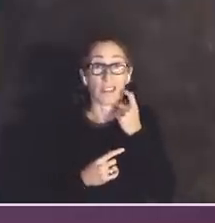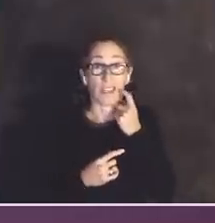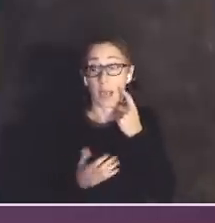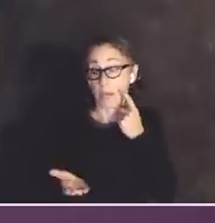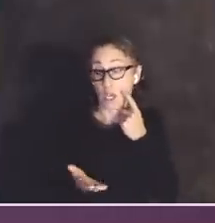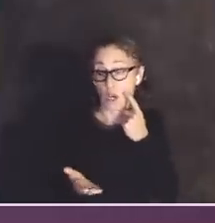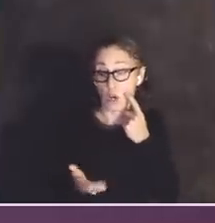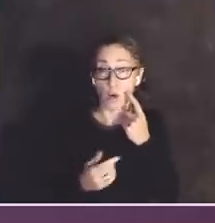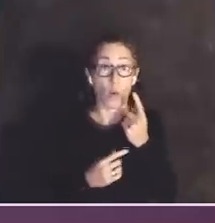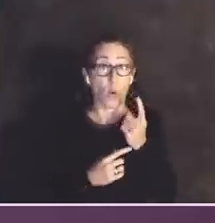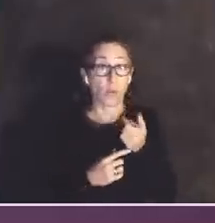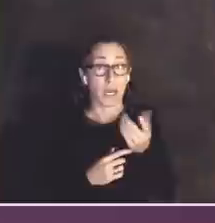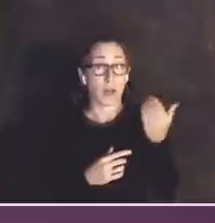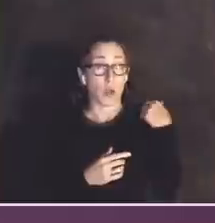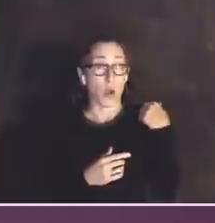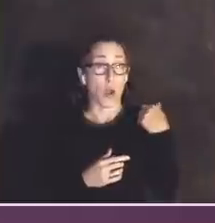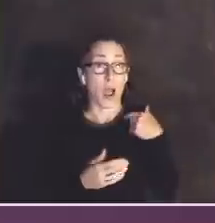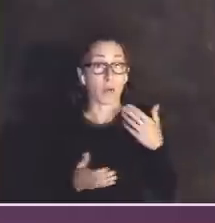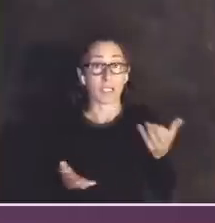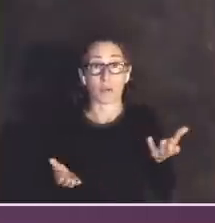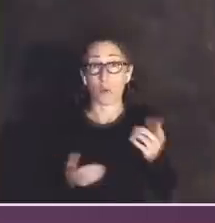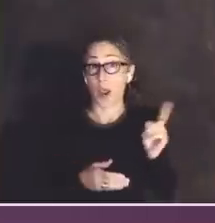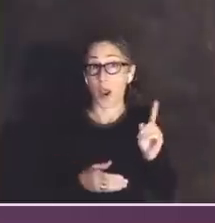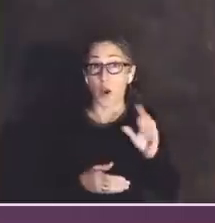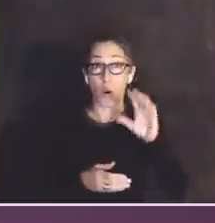I was in the state of Washington and Oregon,